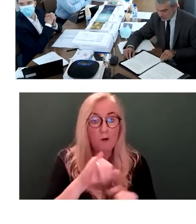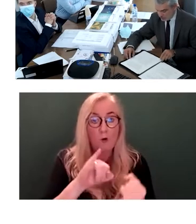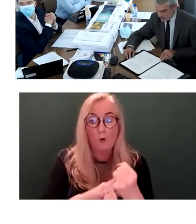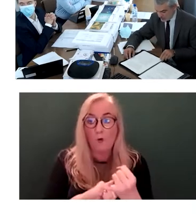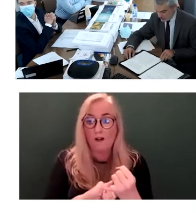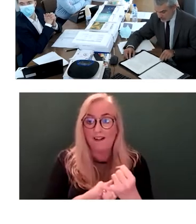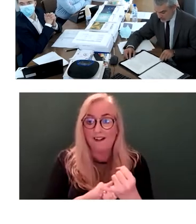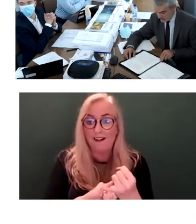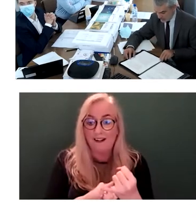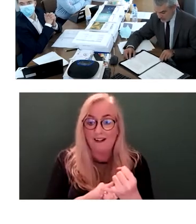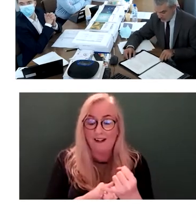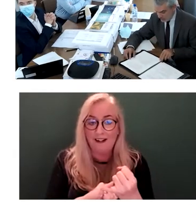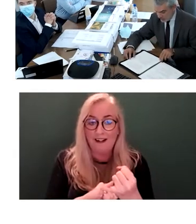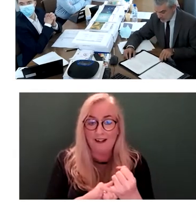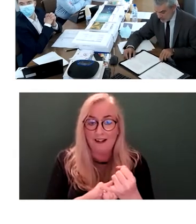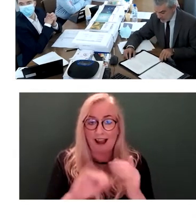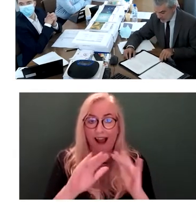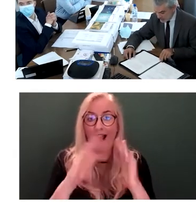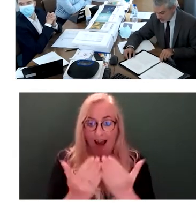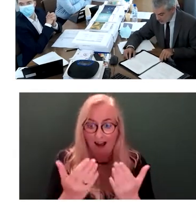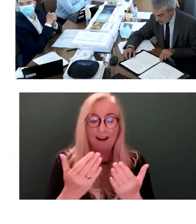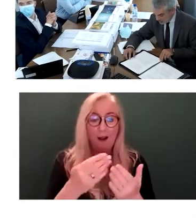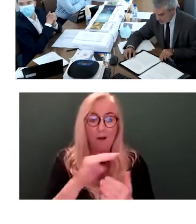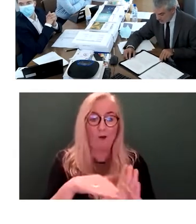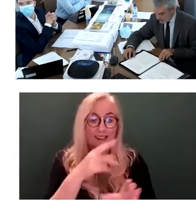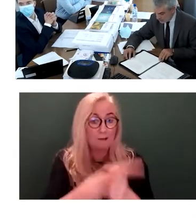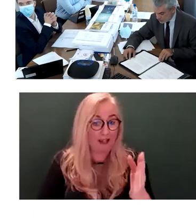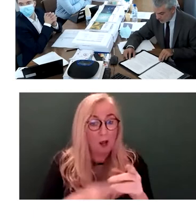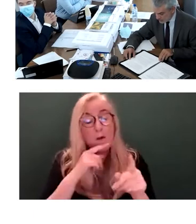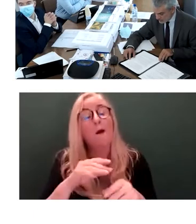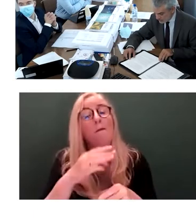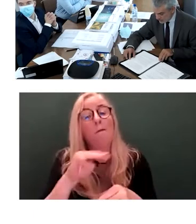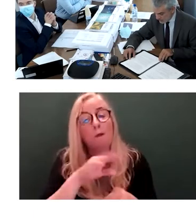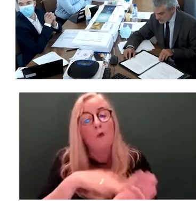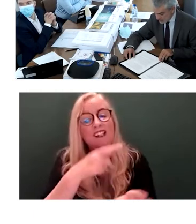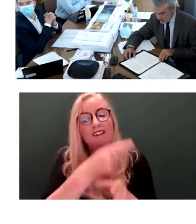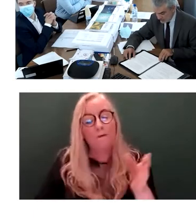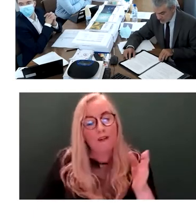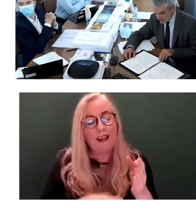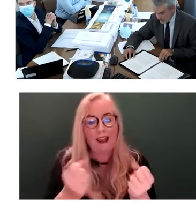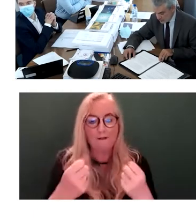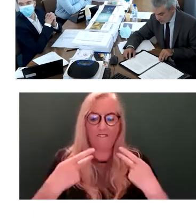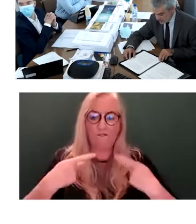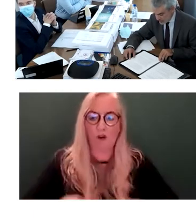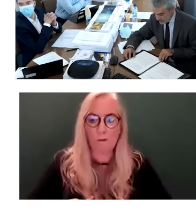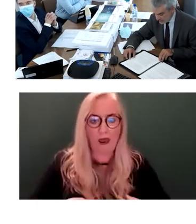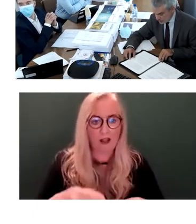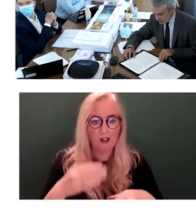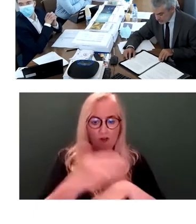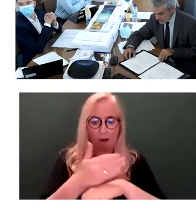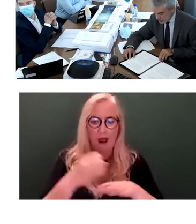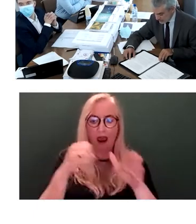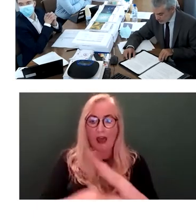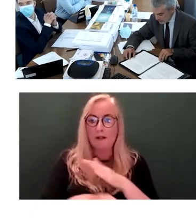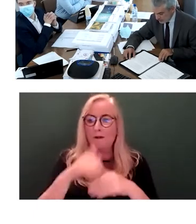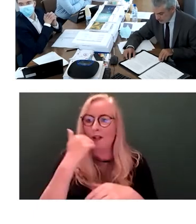including people with disability. People with disability in Ireland are more vulnerable to job losses during crisis because they are overrepresented in